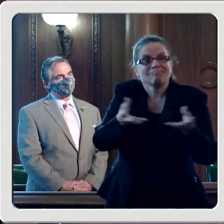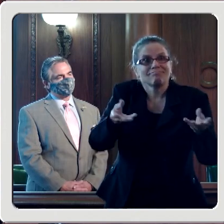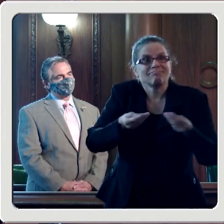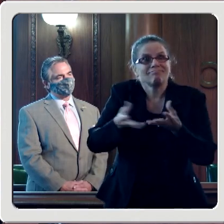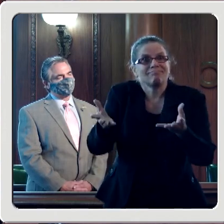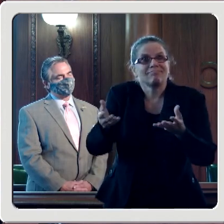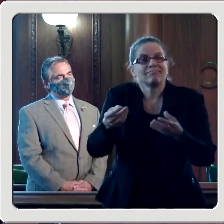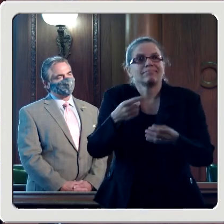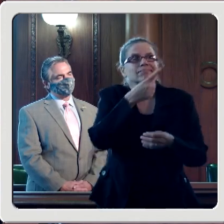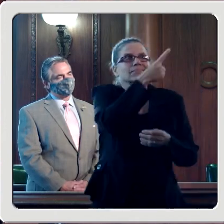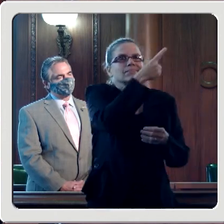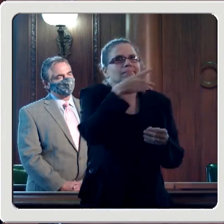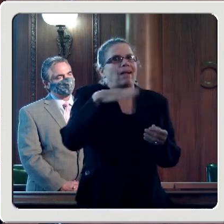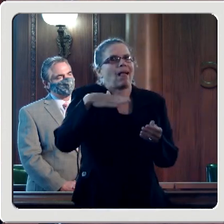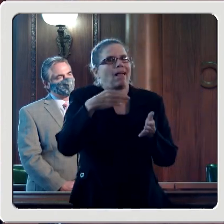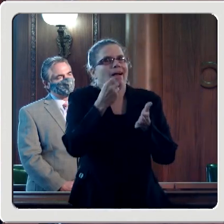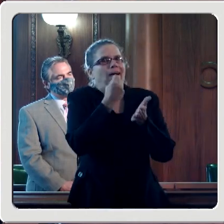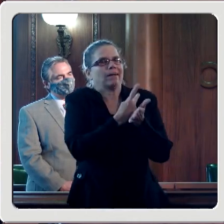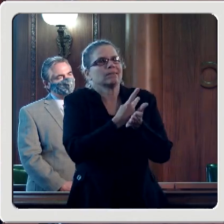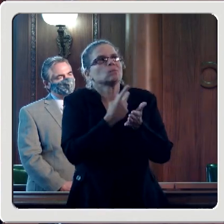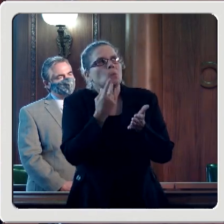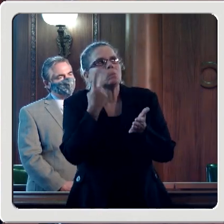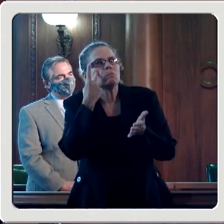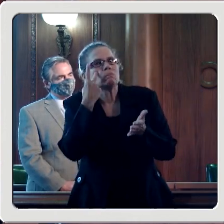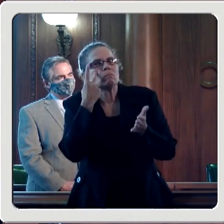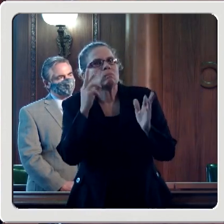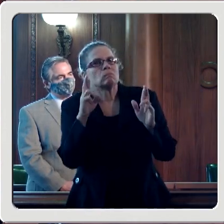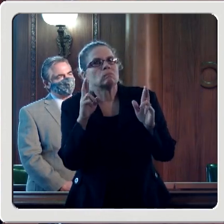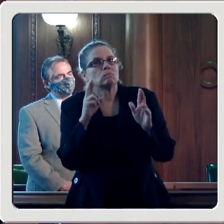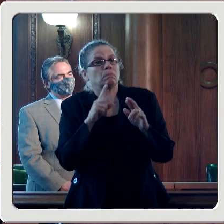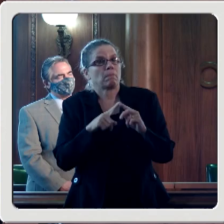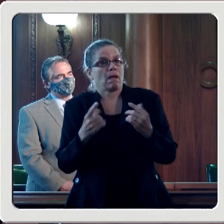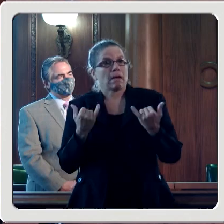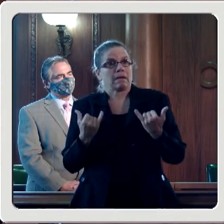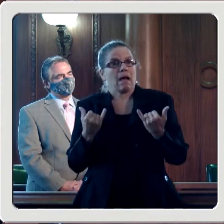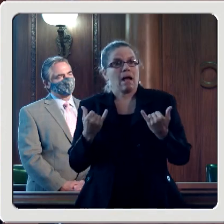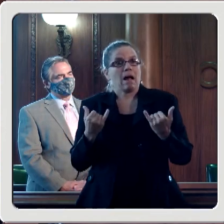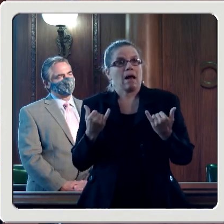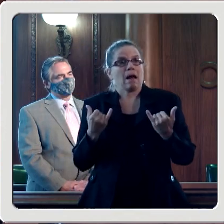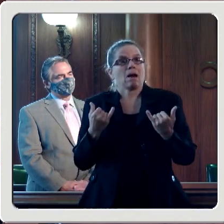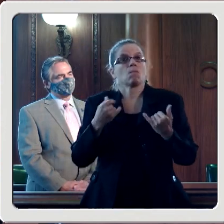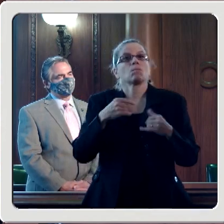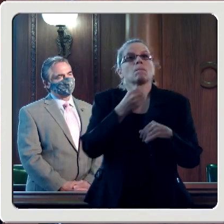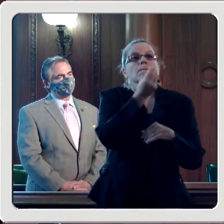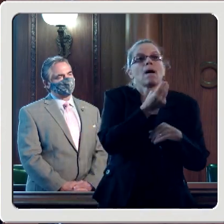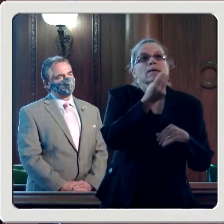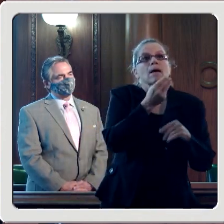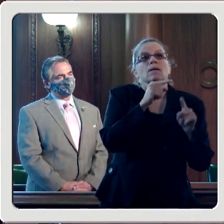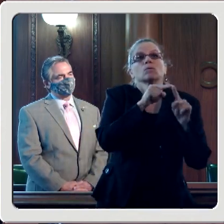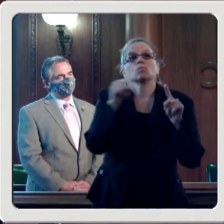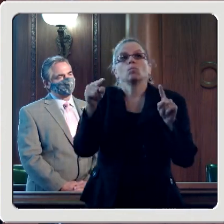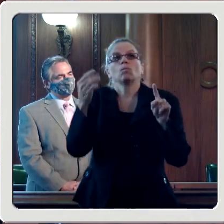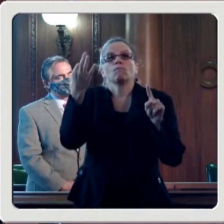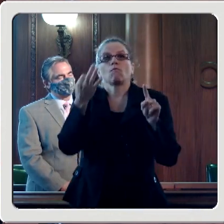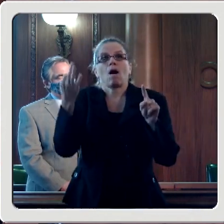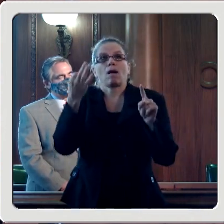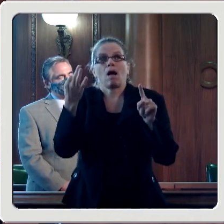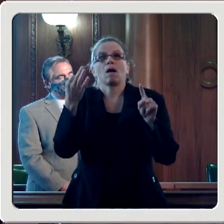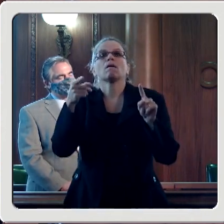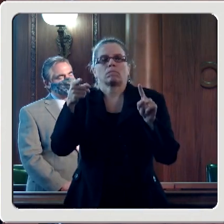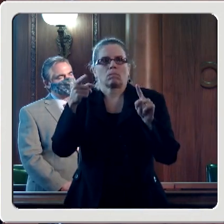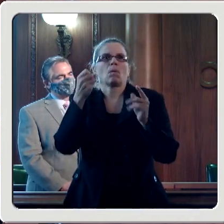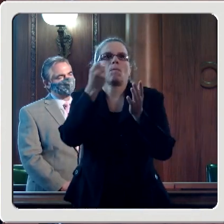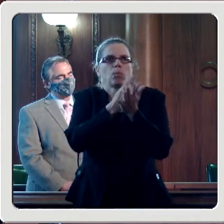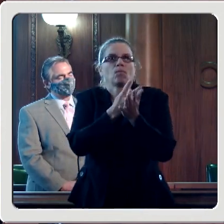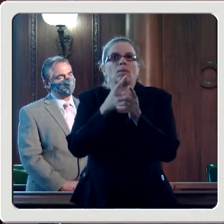for now, we're doing them for the weekends too. It's Monday to Friday, and we're going to continue that. And again, it's been just a tremendous success, and just,